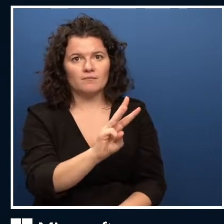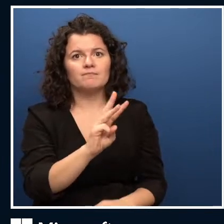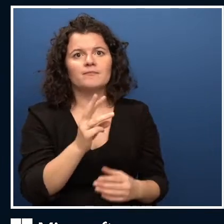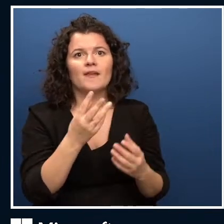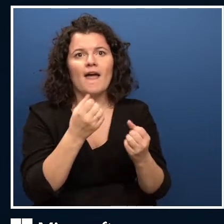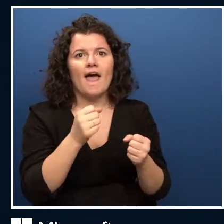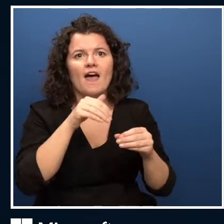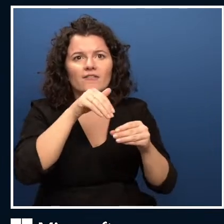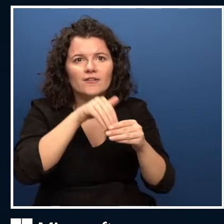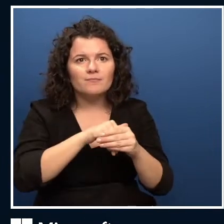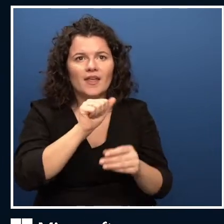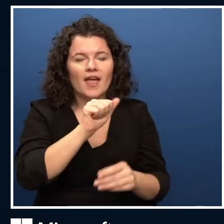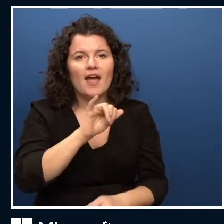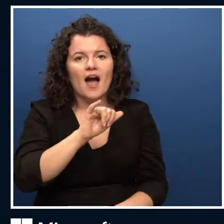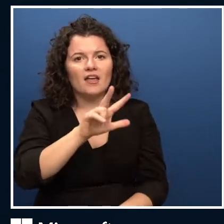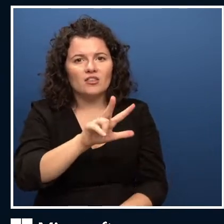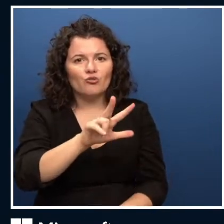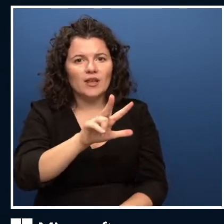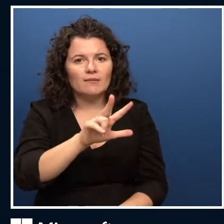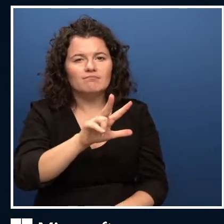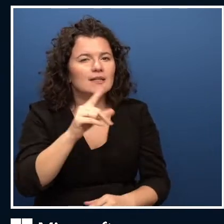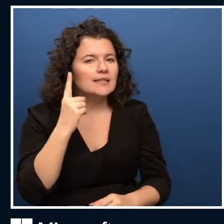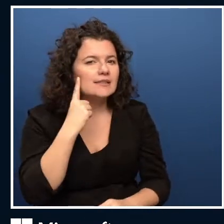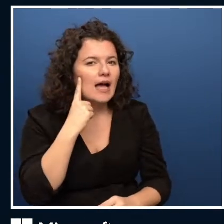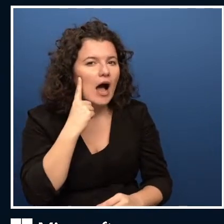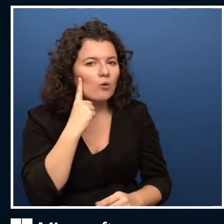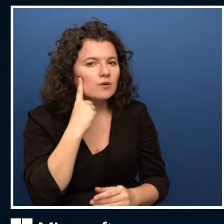is efficiently performing